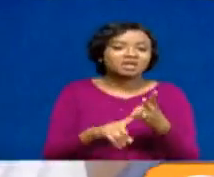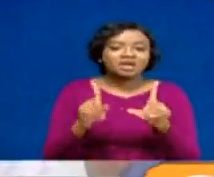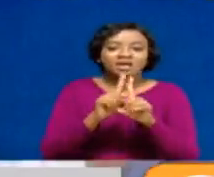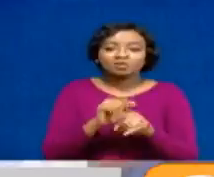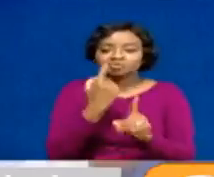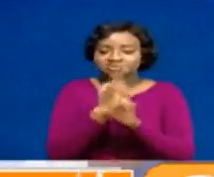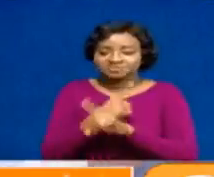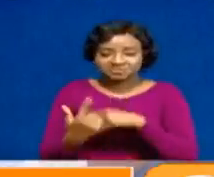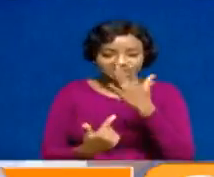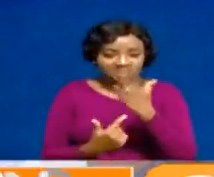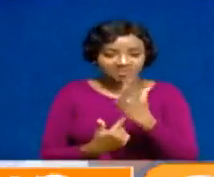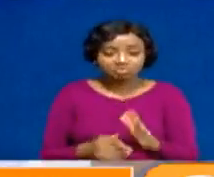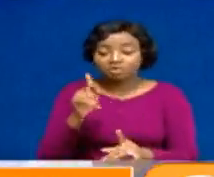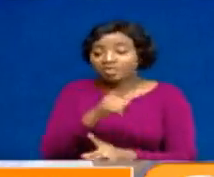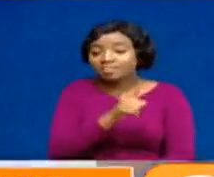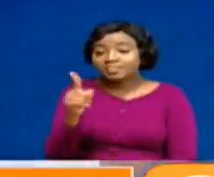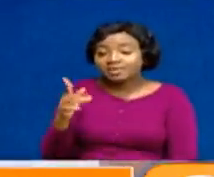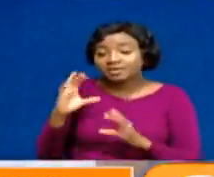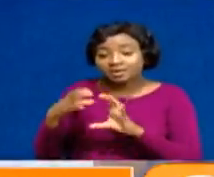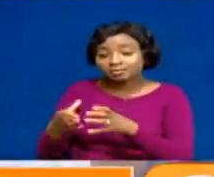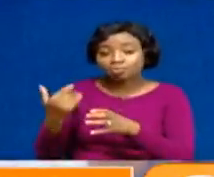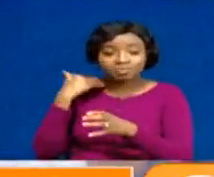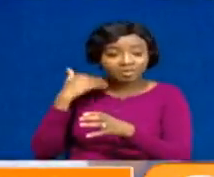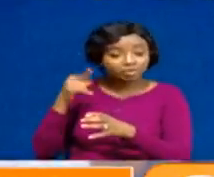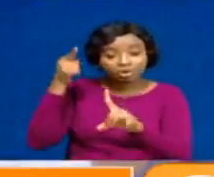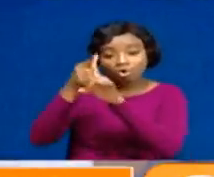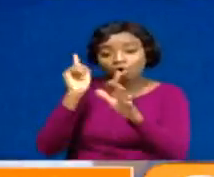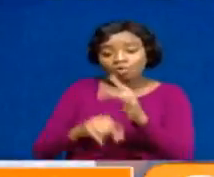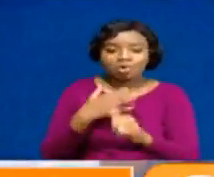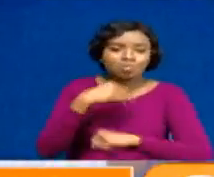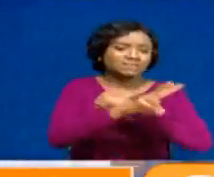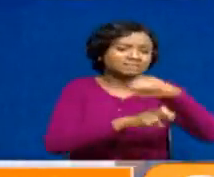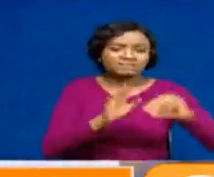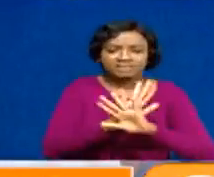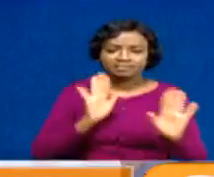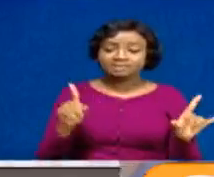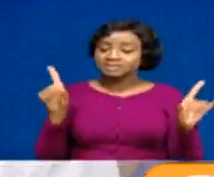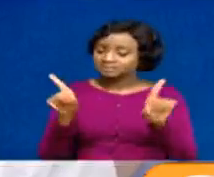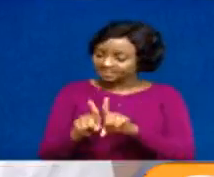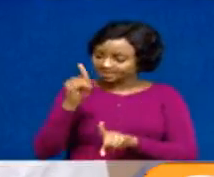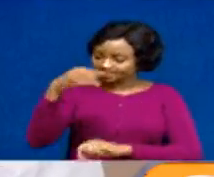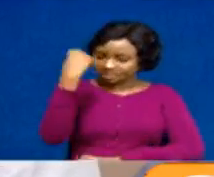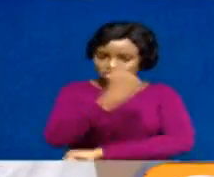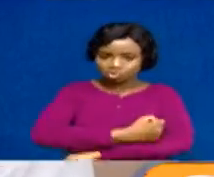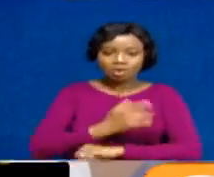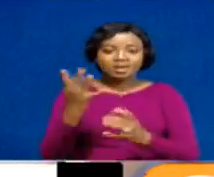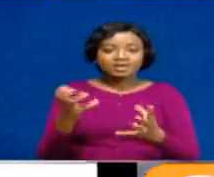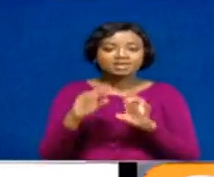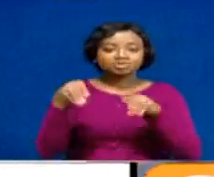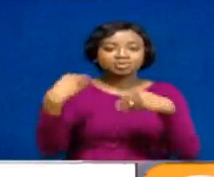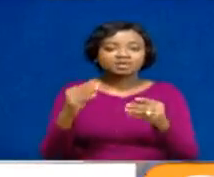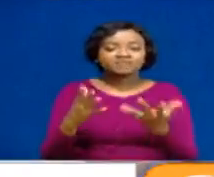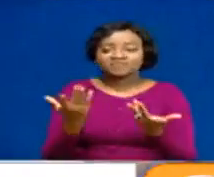metendeka. Nia ilikuwa wizi. So, shule kama hii, pia inatakiwa wapewe buildings zenye